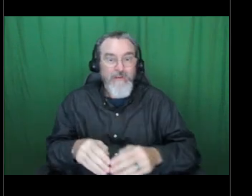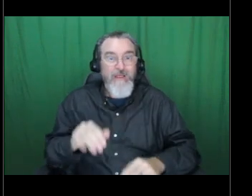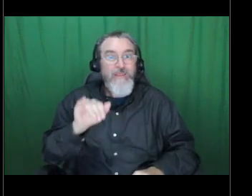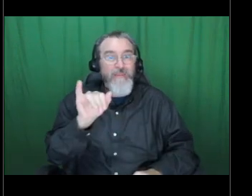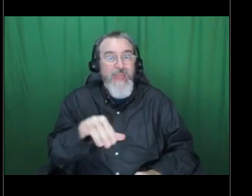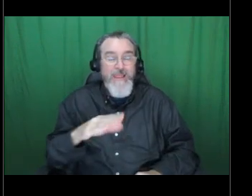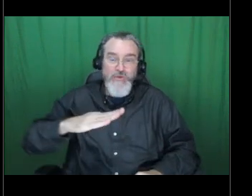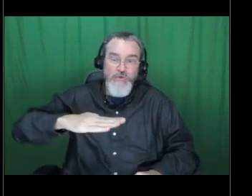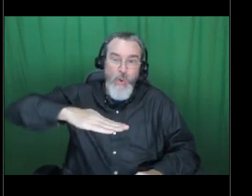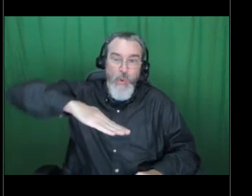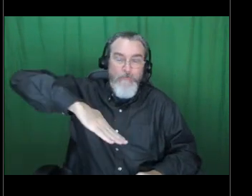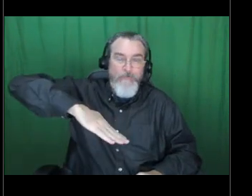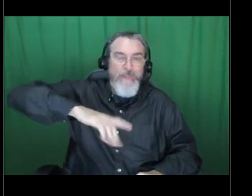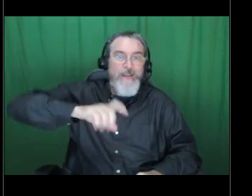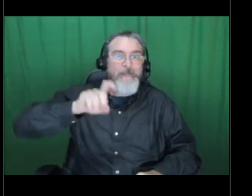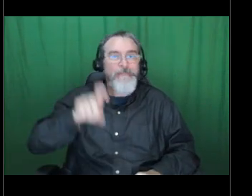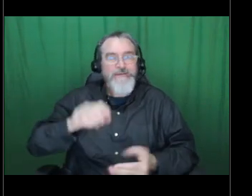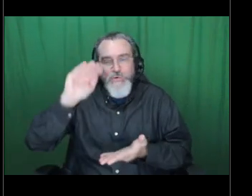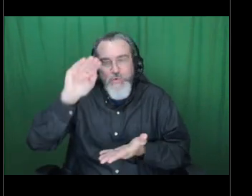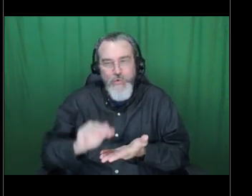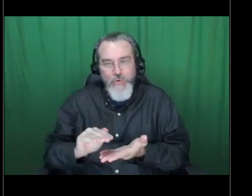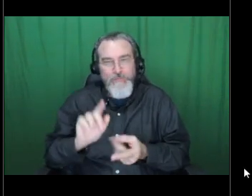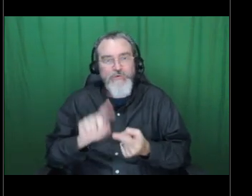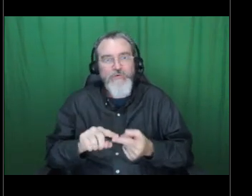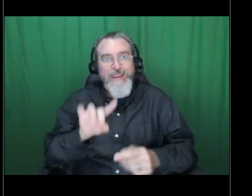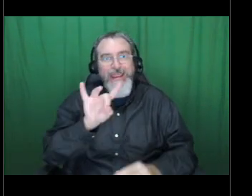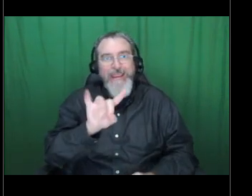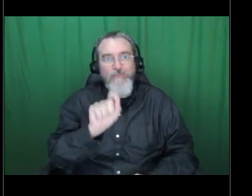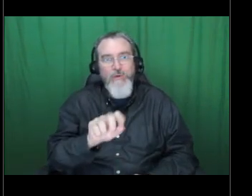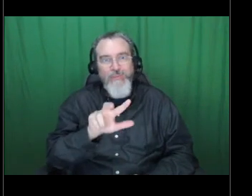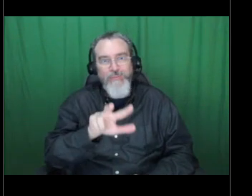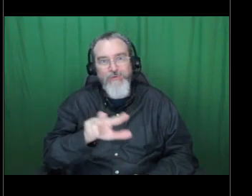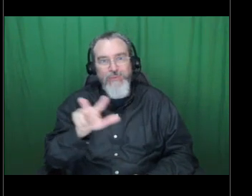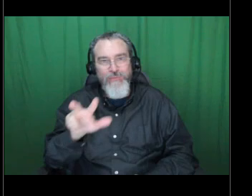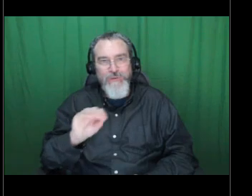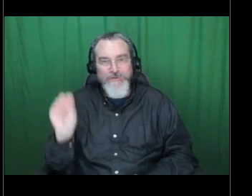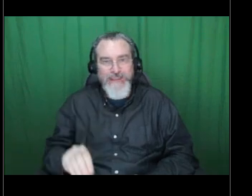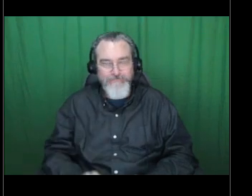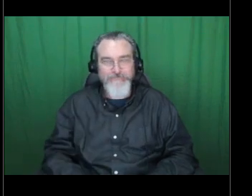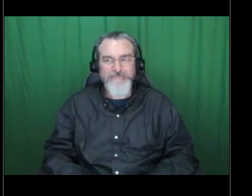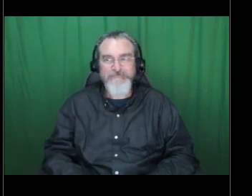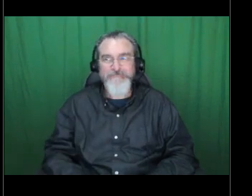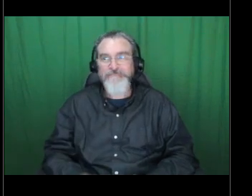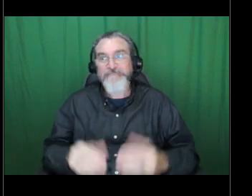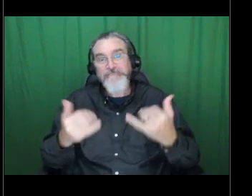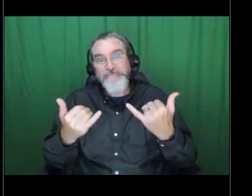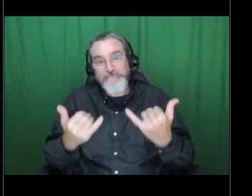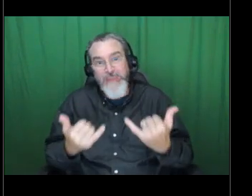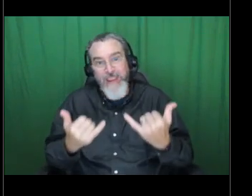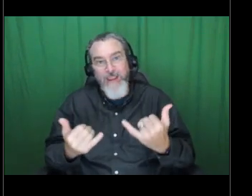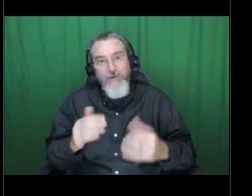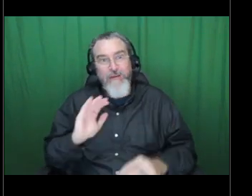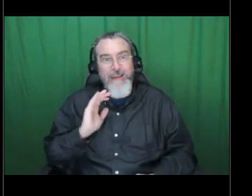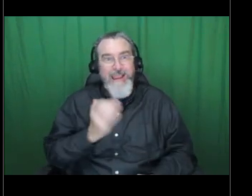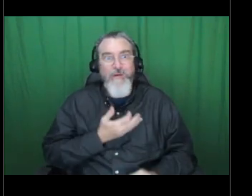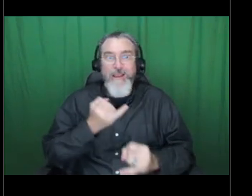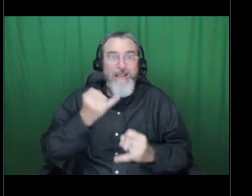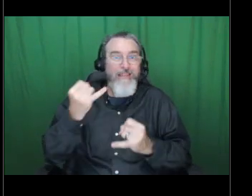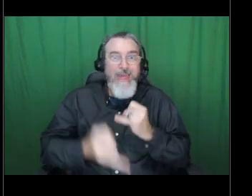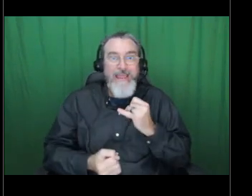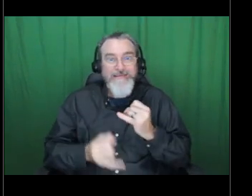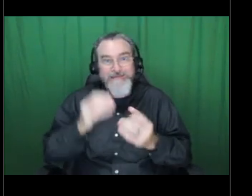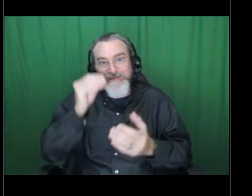to 8.33% maximum. And that brings us to our 10th and final knowledge